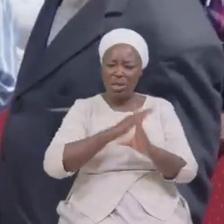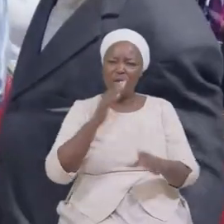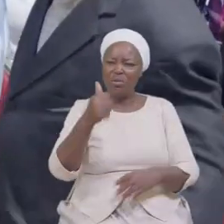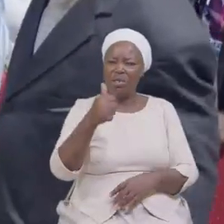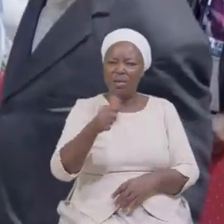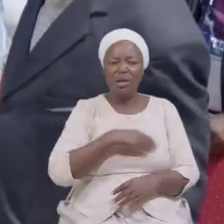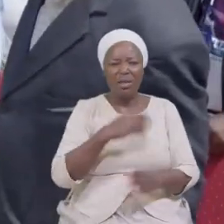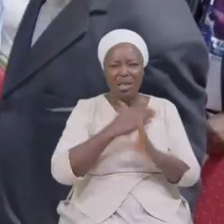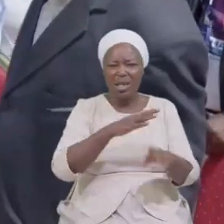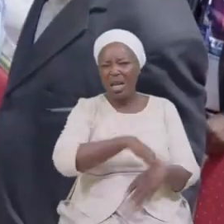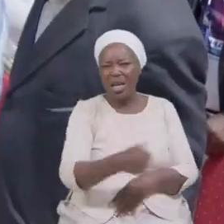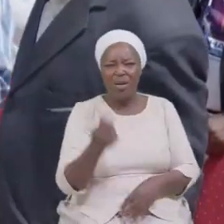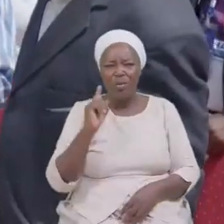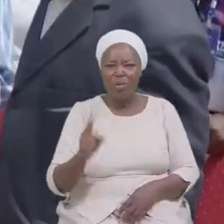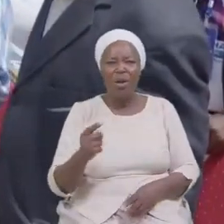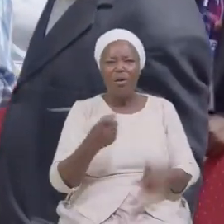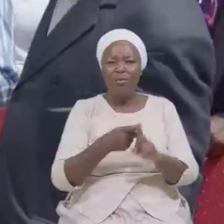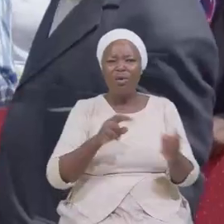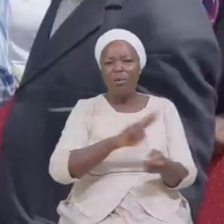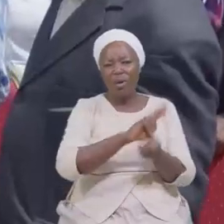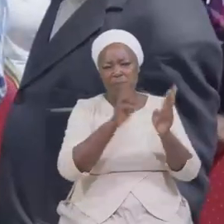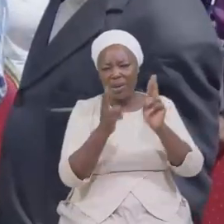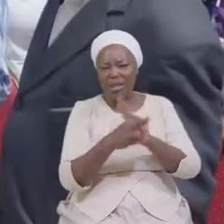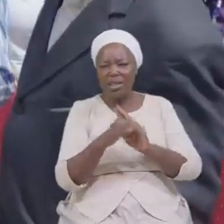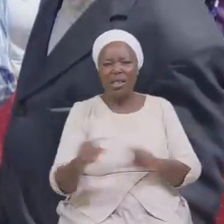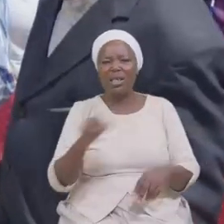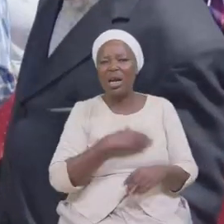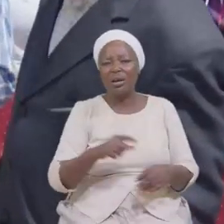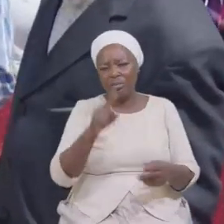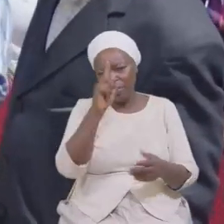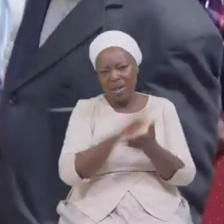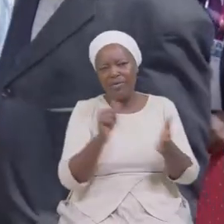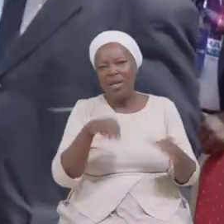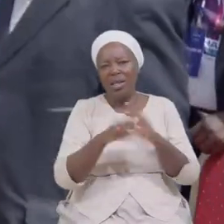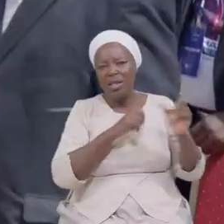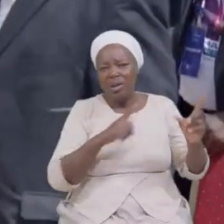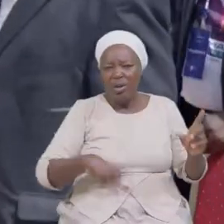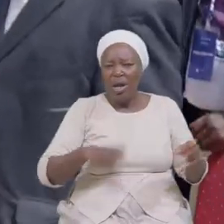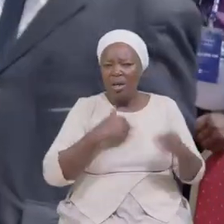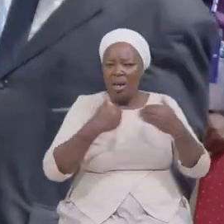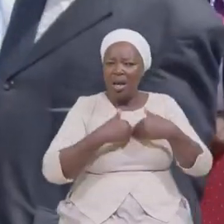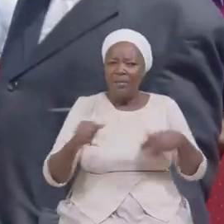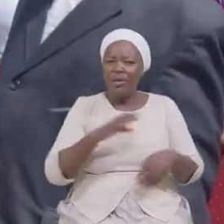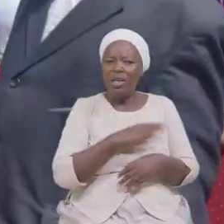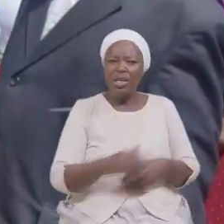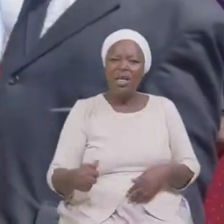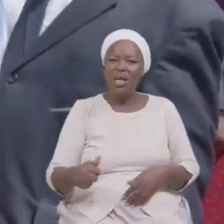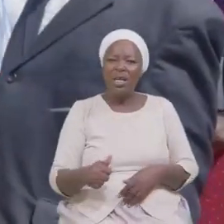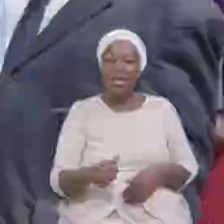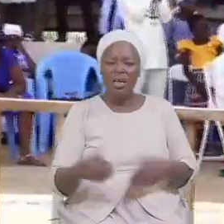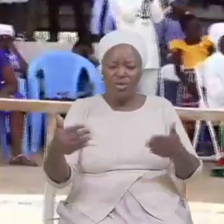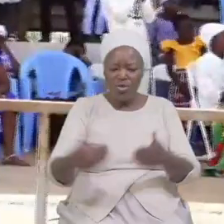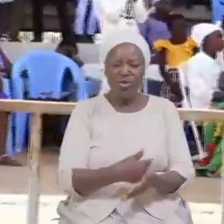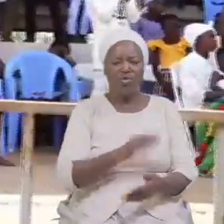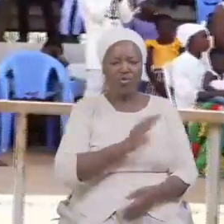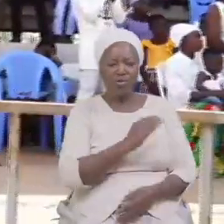anyone else from repenting and believing in the Lord and having a no-soul salvation,